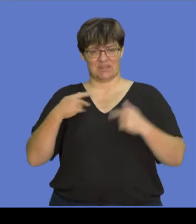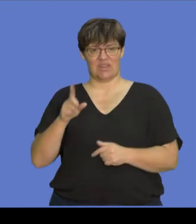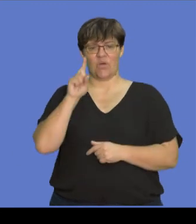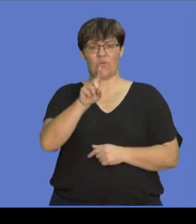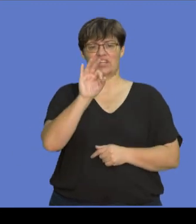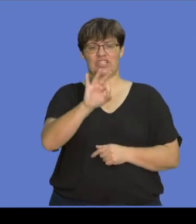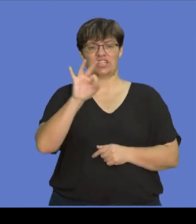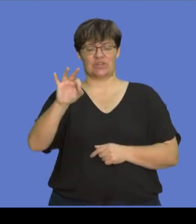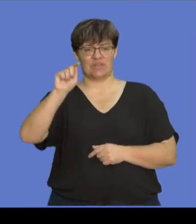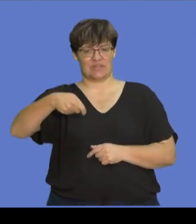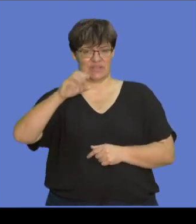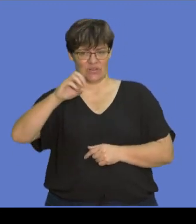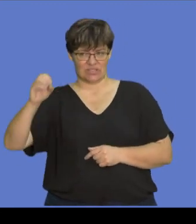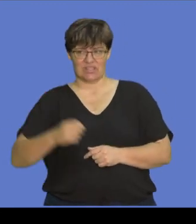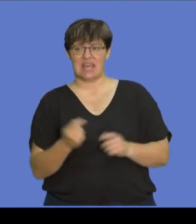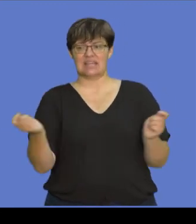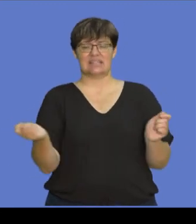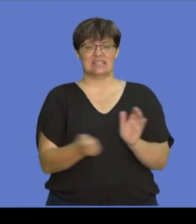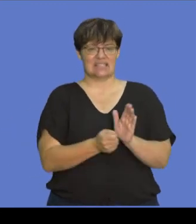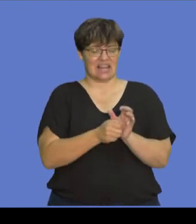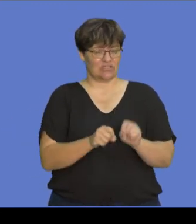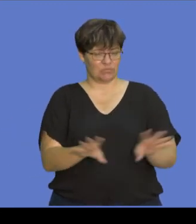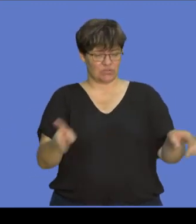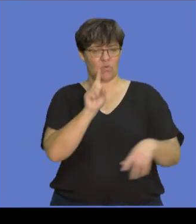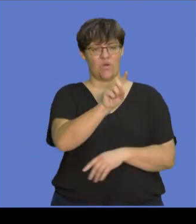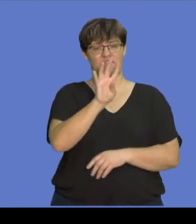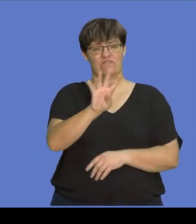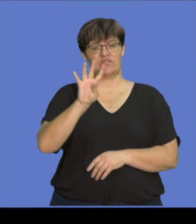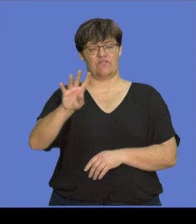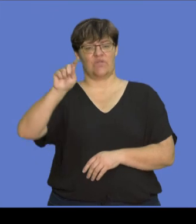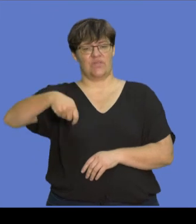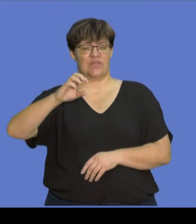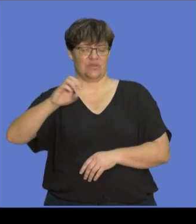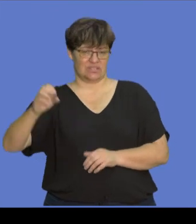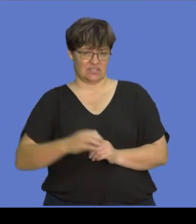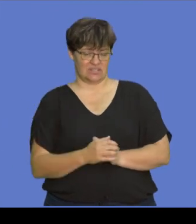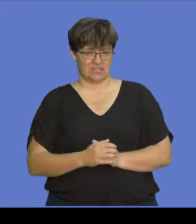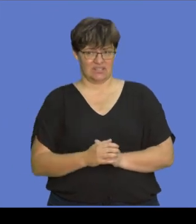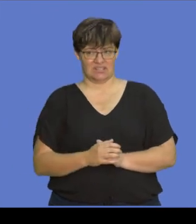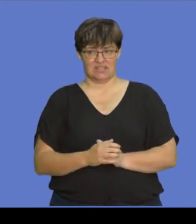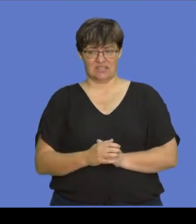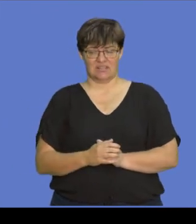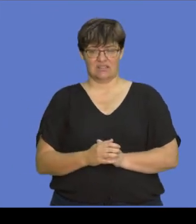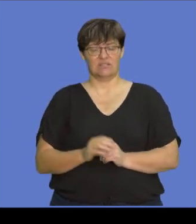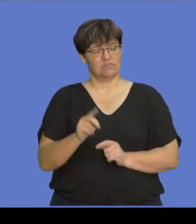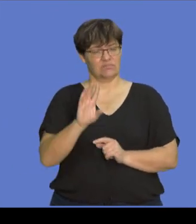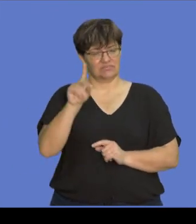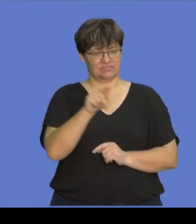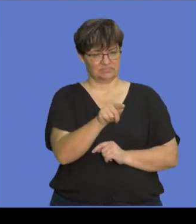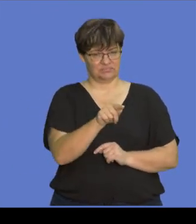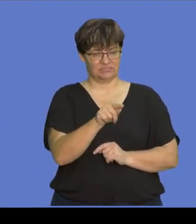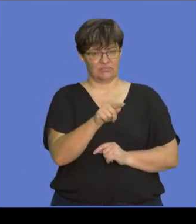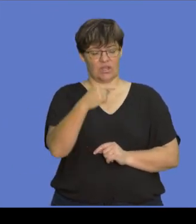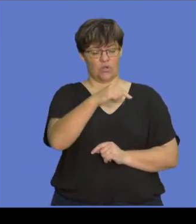133,000. There's my selling and distribution of 144,000. Therefore, we take that gross